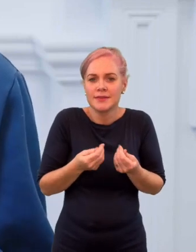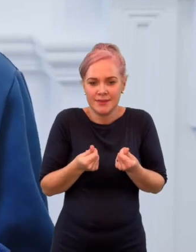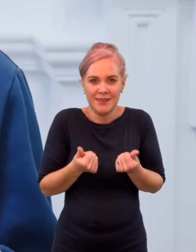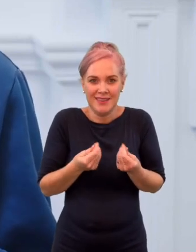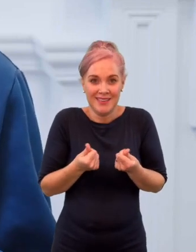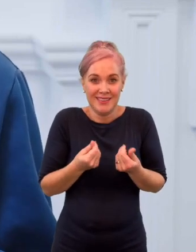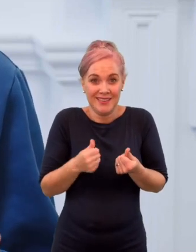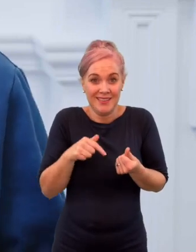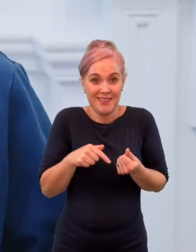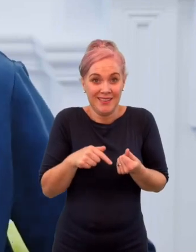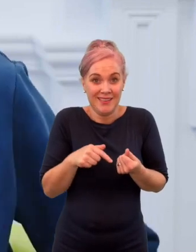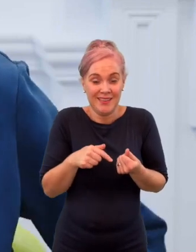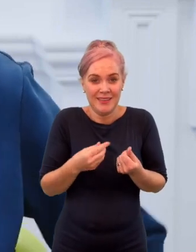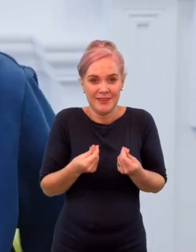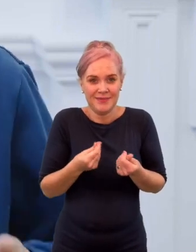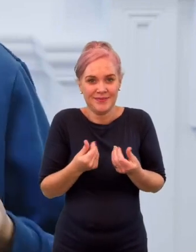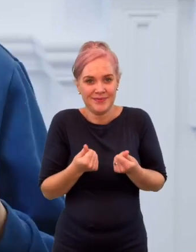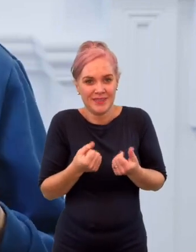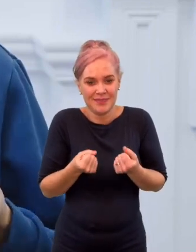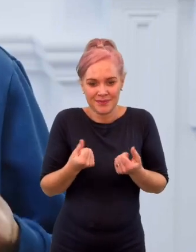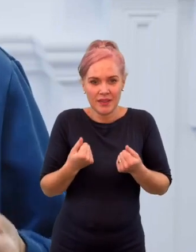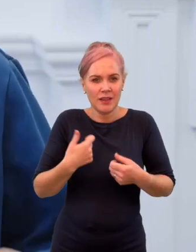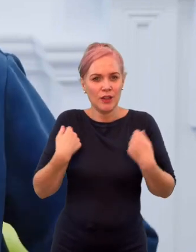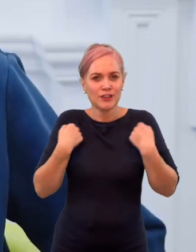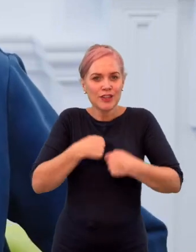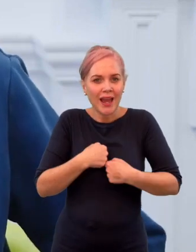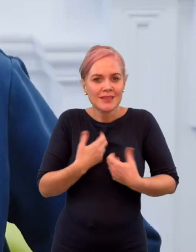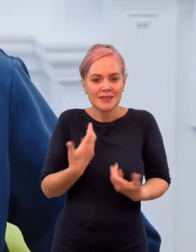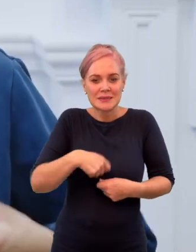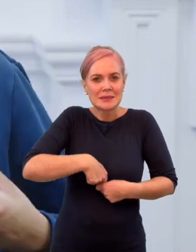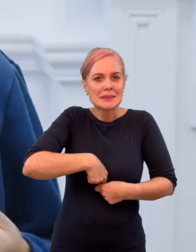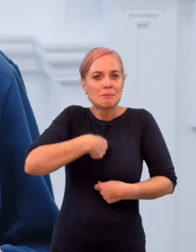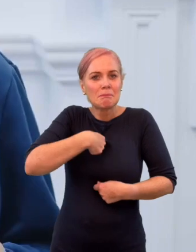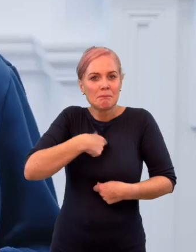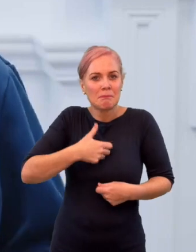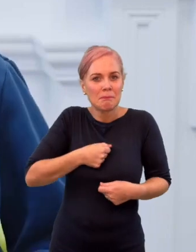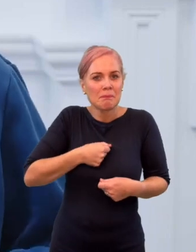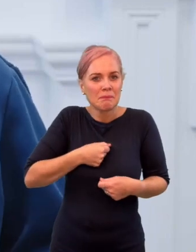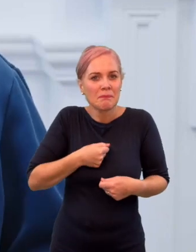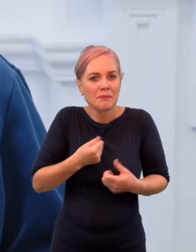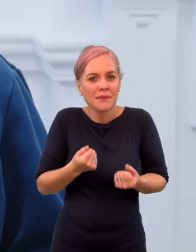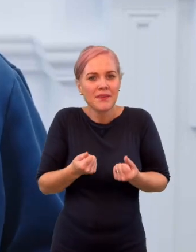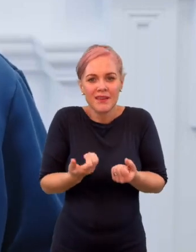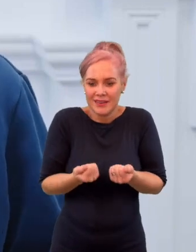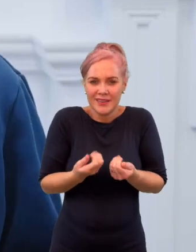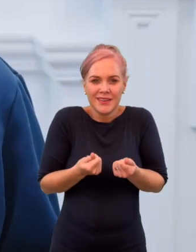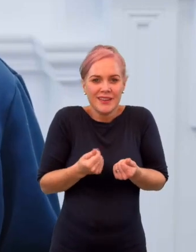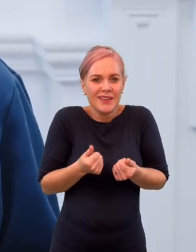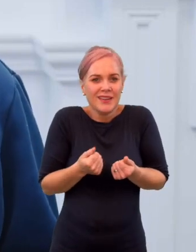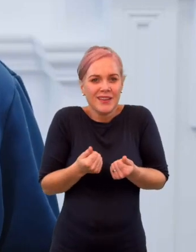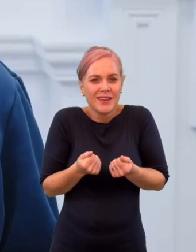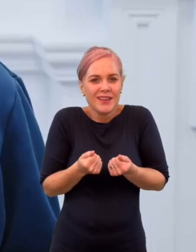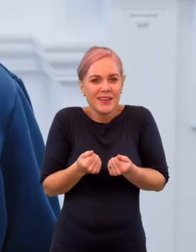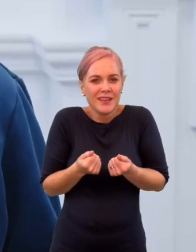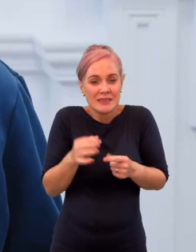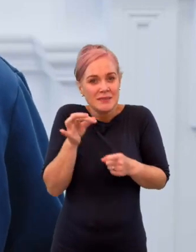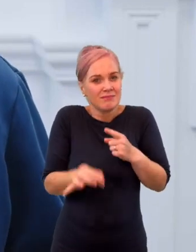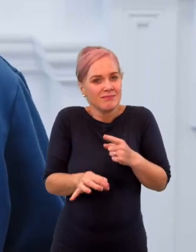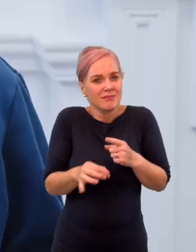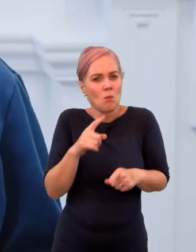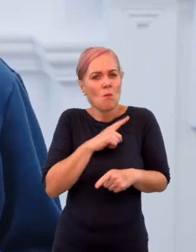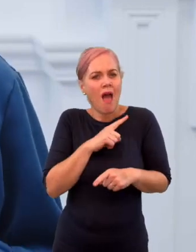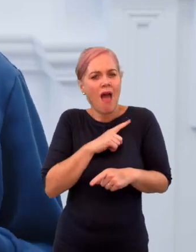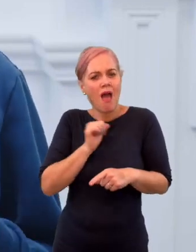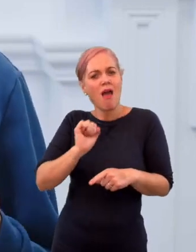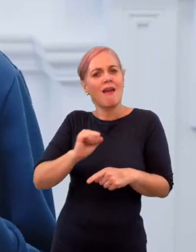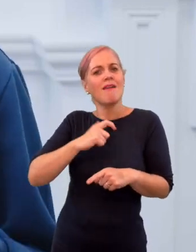my hands as Amber, where she's sort of gripping onto her jacket, her zip. And this is a very specific thing. But